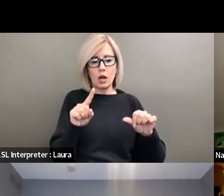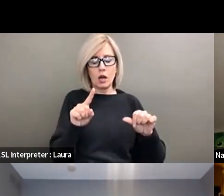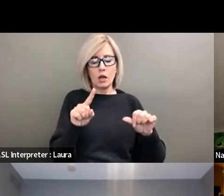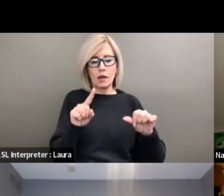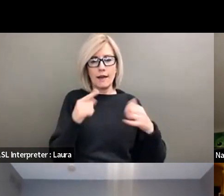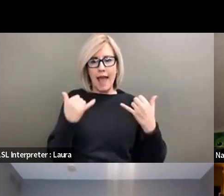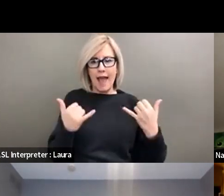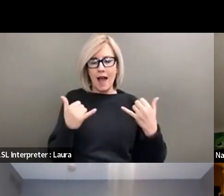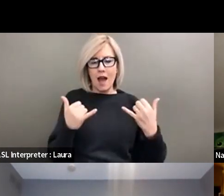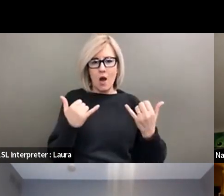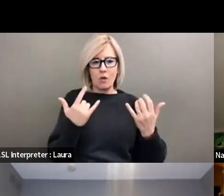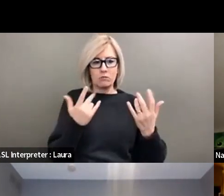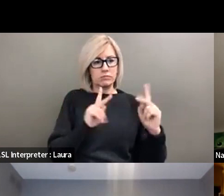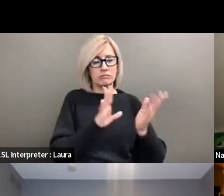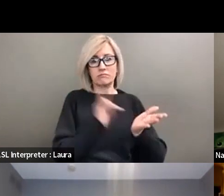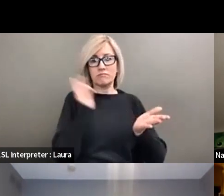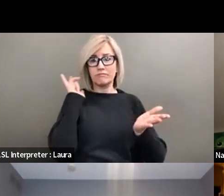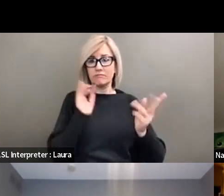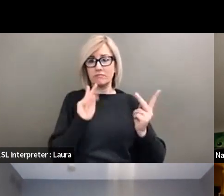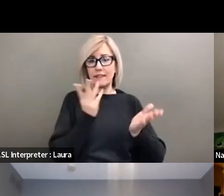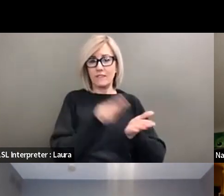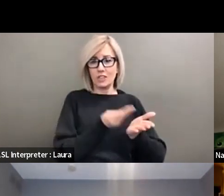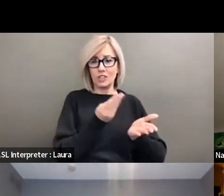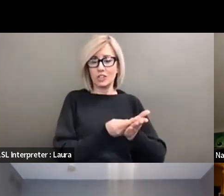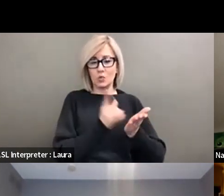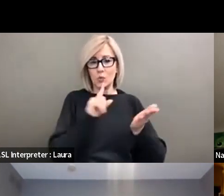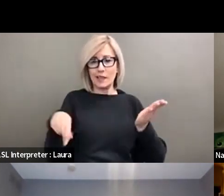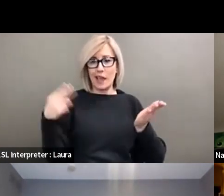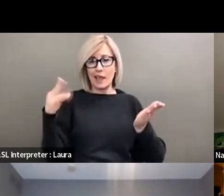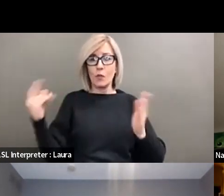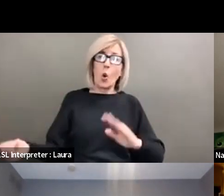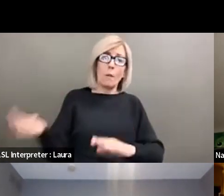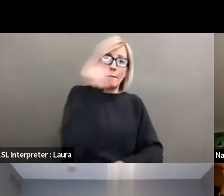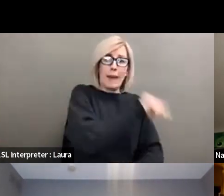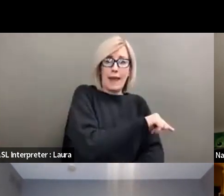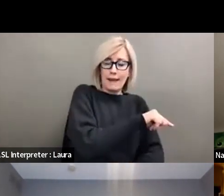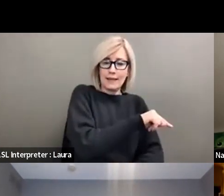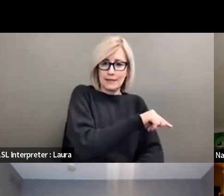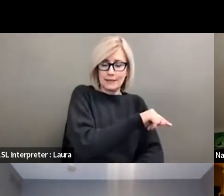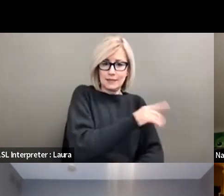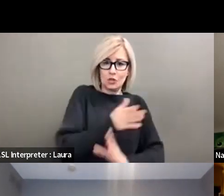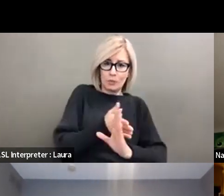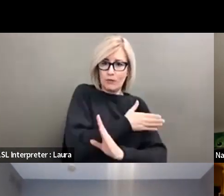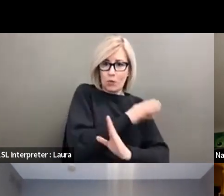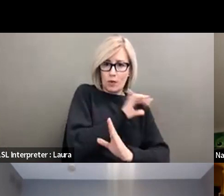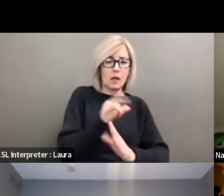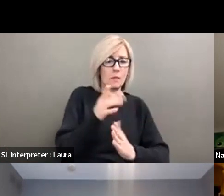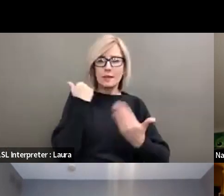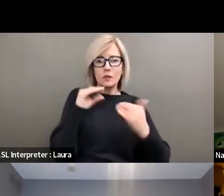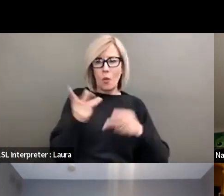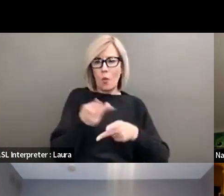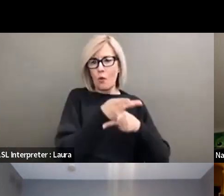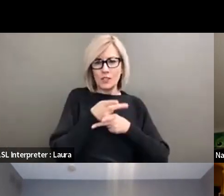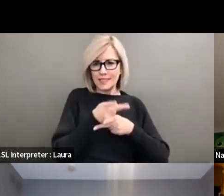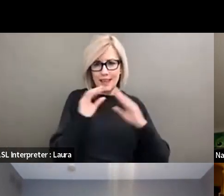know, take advantage of people financially is really high if we go back, because there is no oversight.